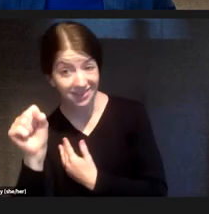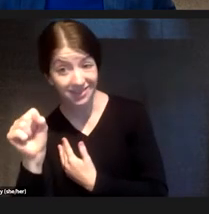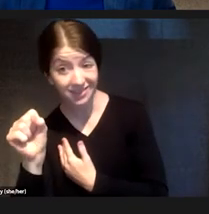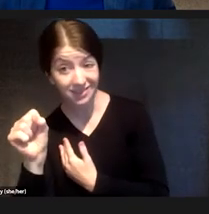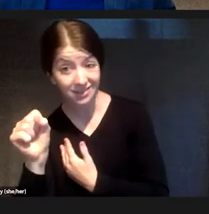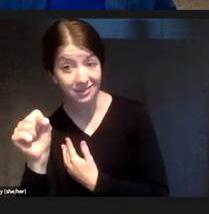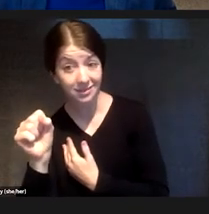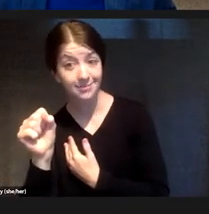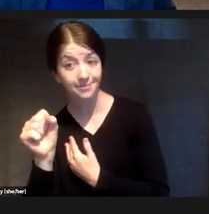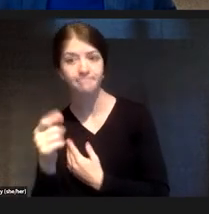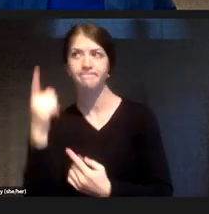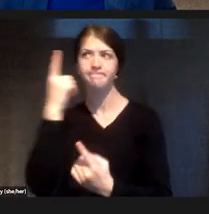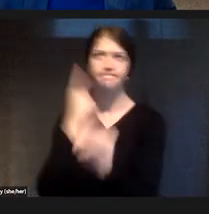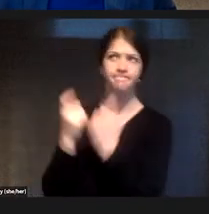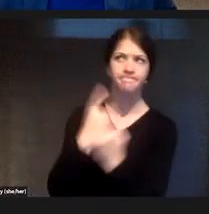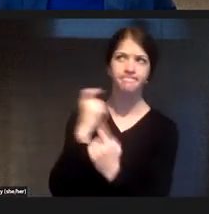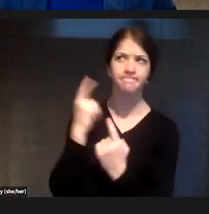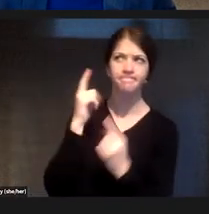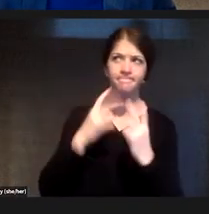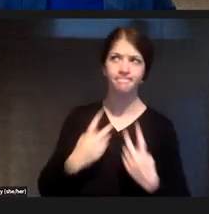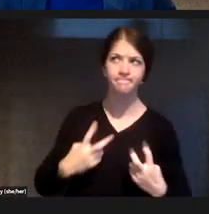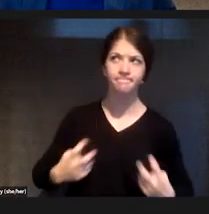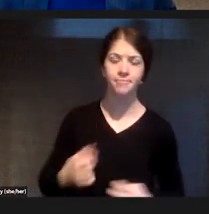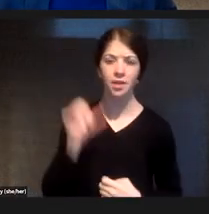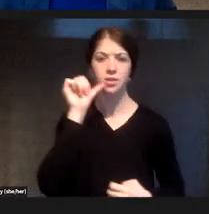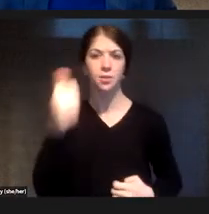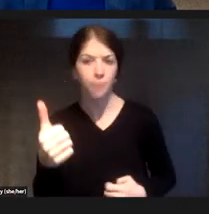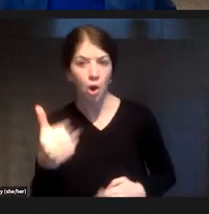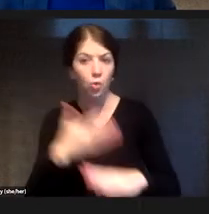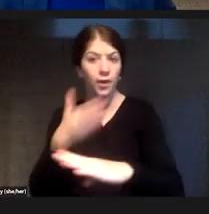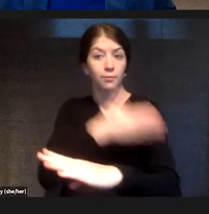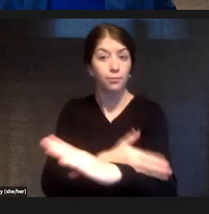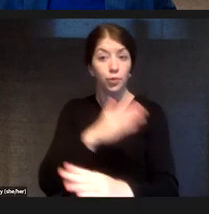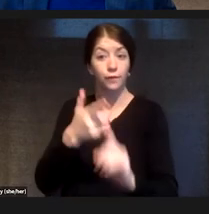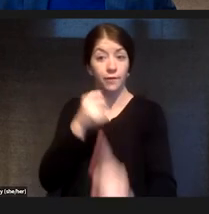that we are going to do to make someone's tomorrow better than their yesterday.